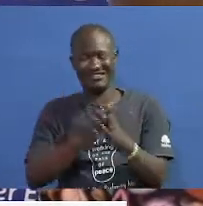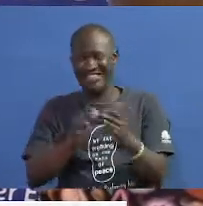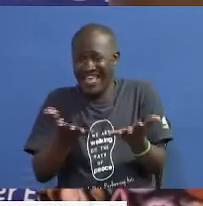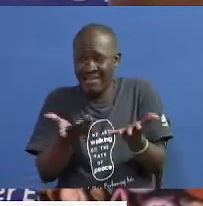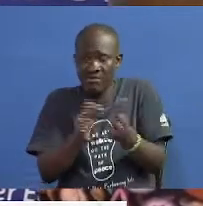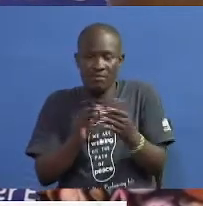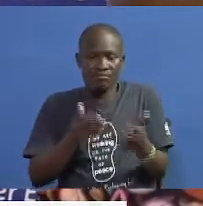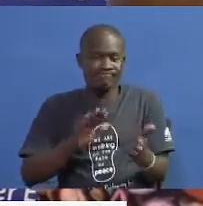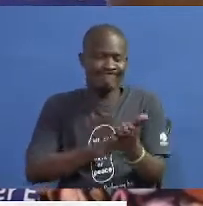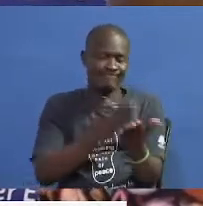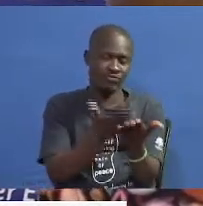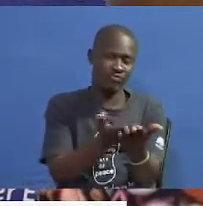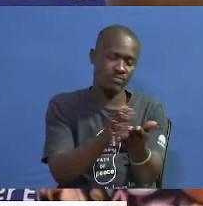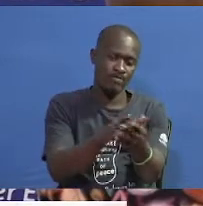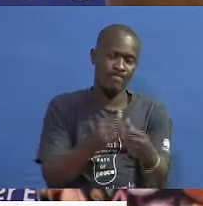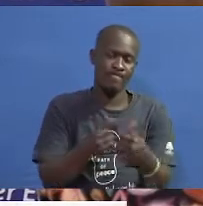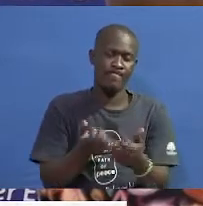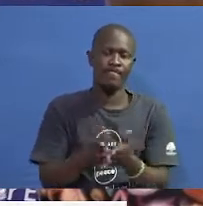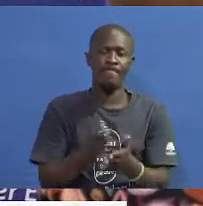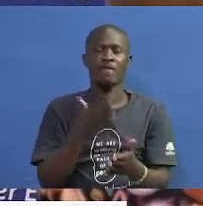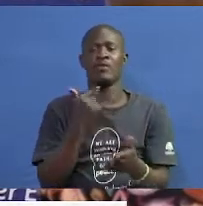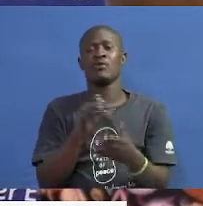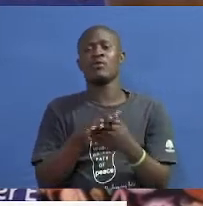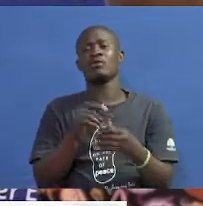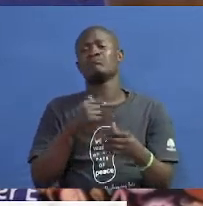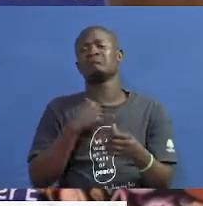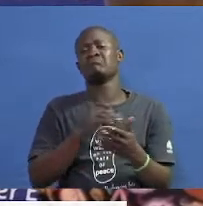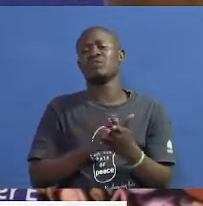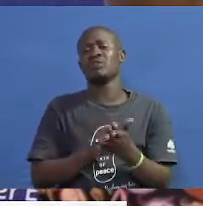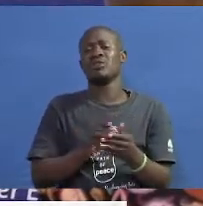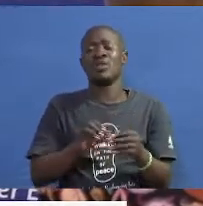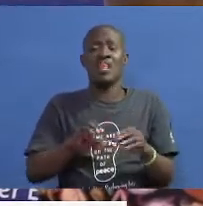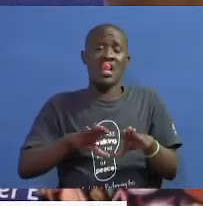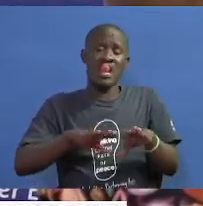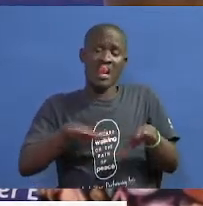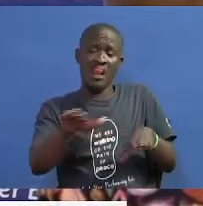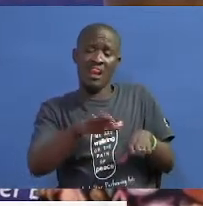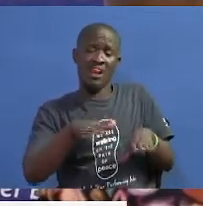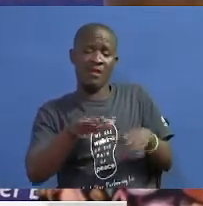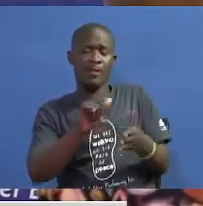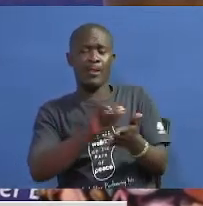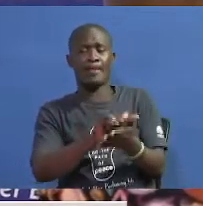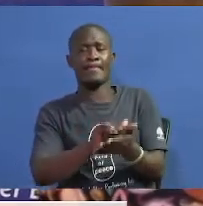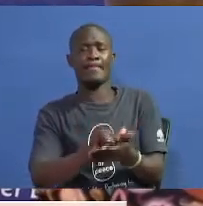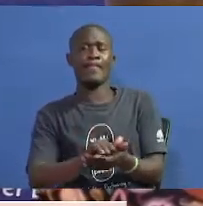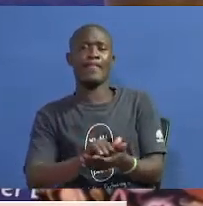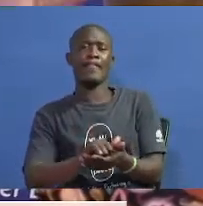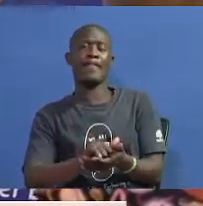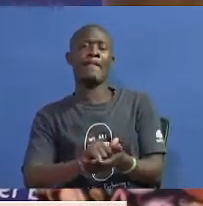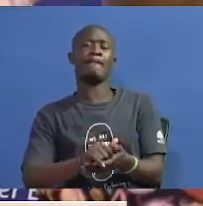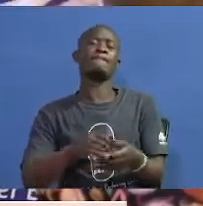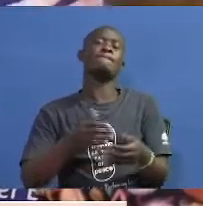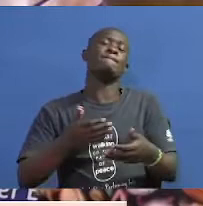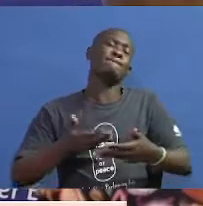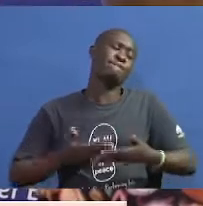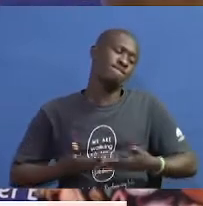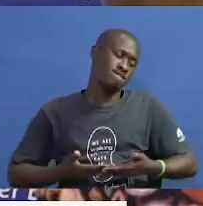apply it and the decision making is somewhat different. So we want, as much as possible, kind of localize that and